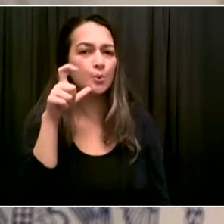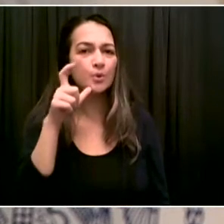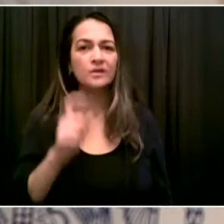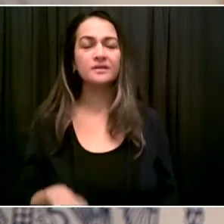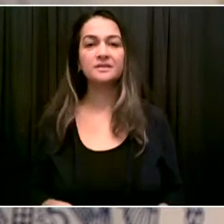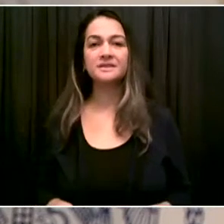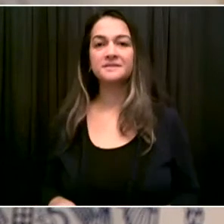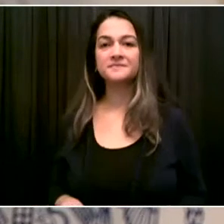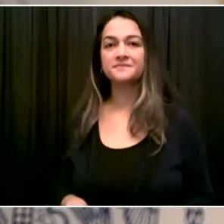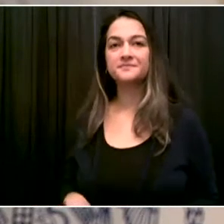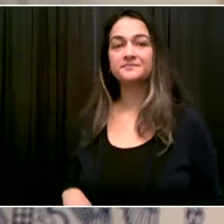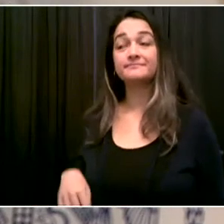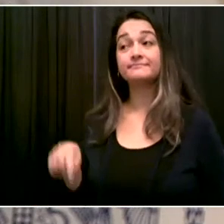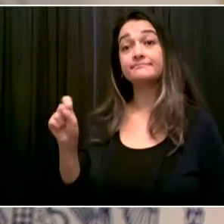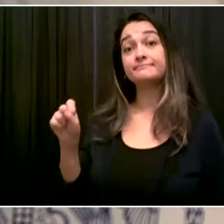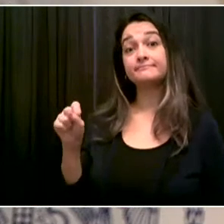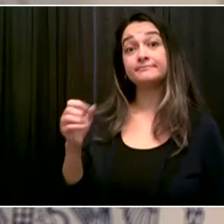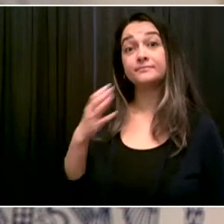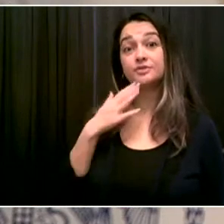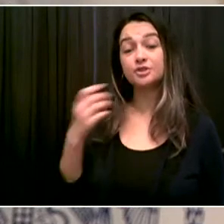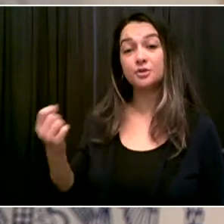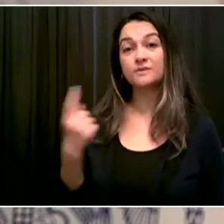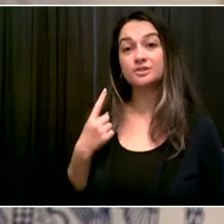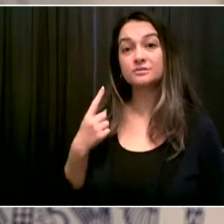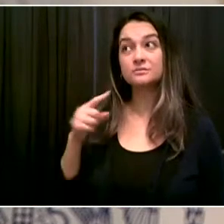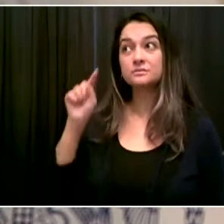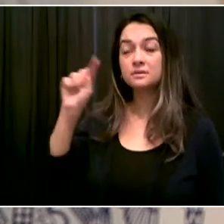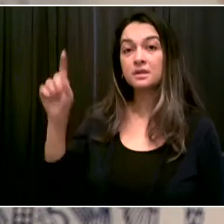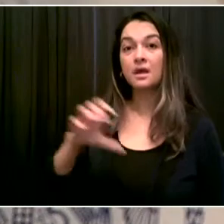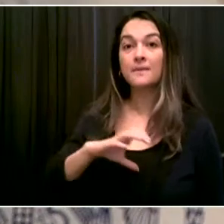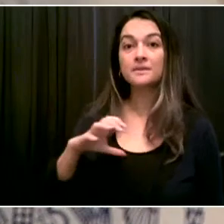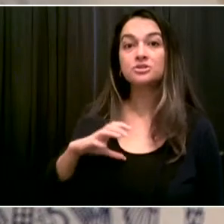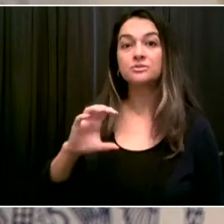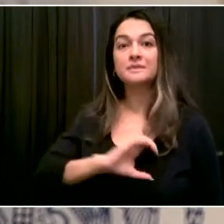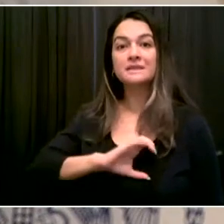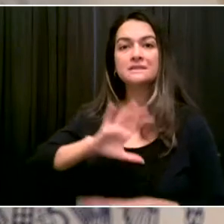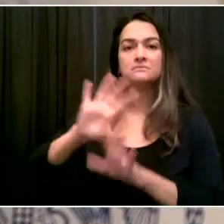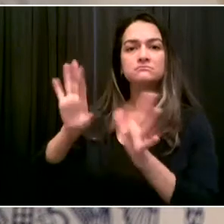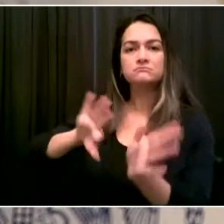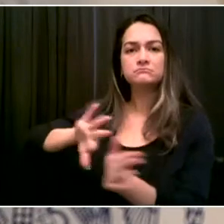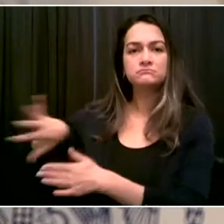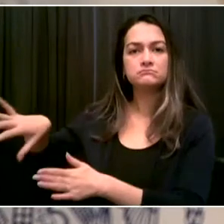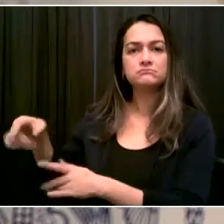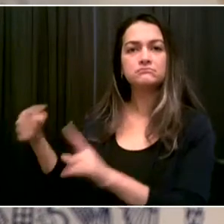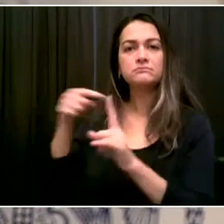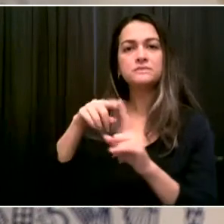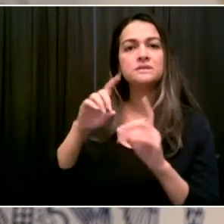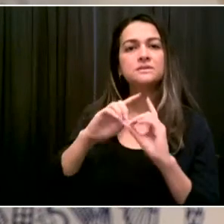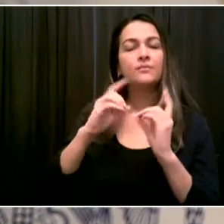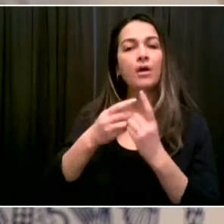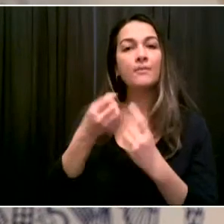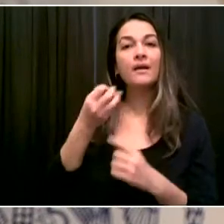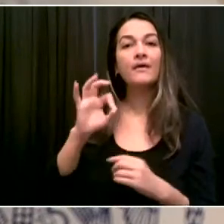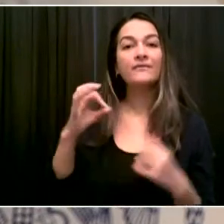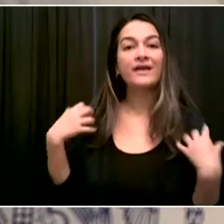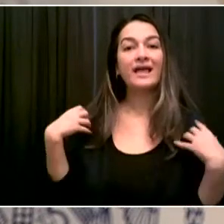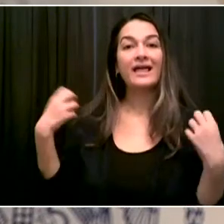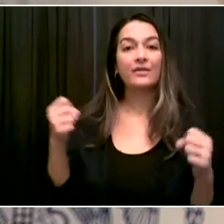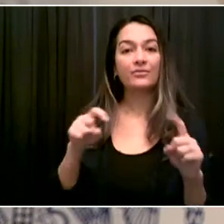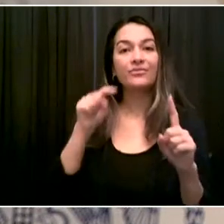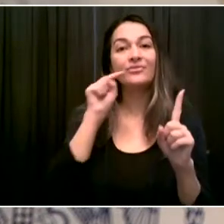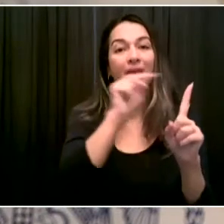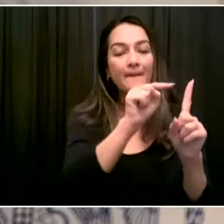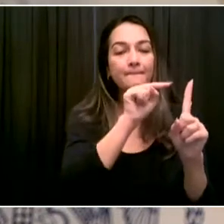the next week or two with the specific rules. We're going to give people time to get acclimated to it during August, going into the beginning